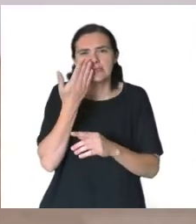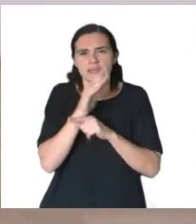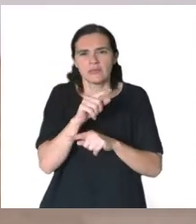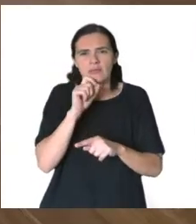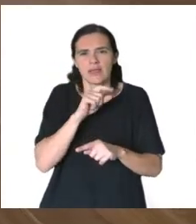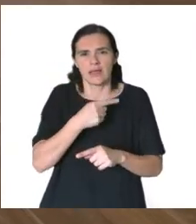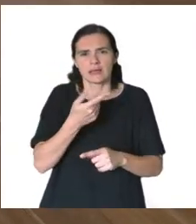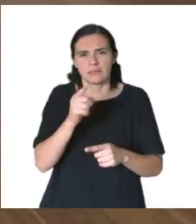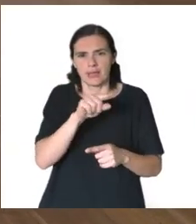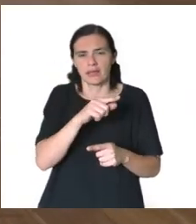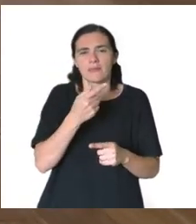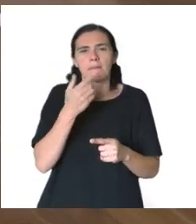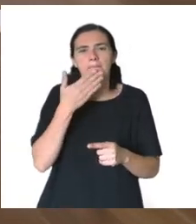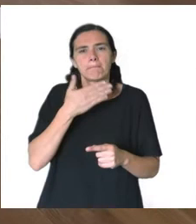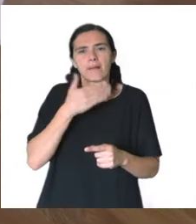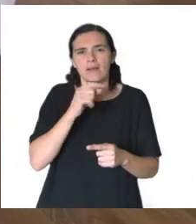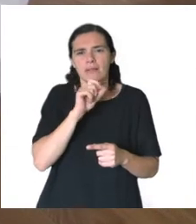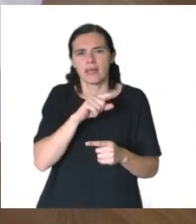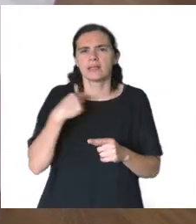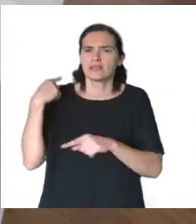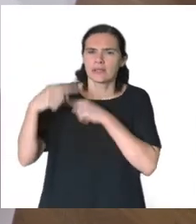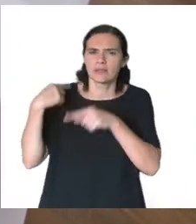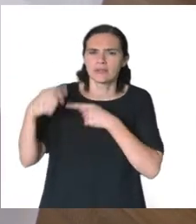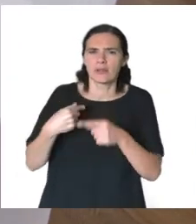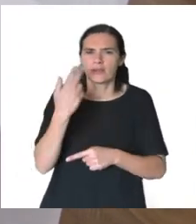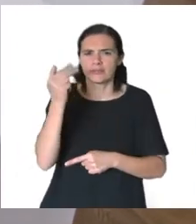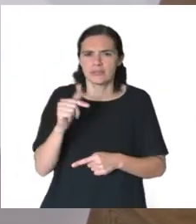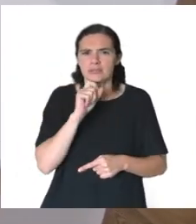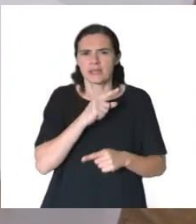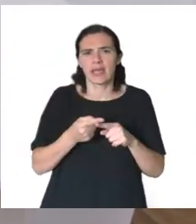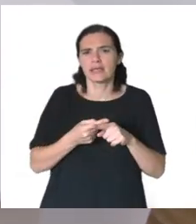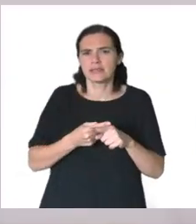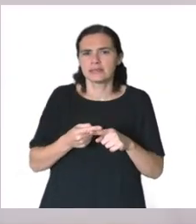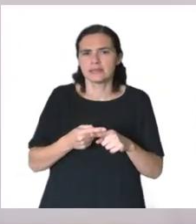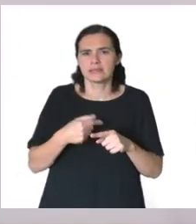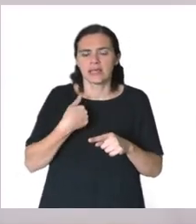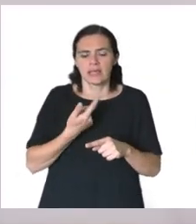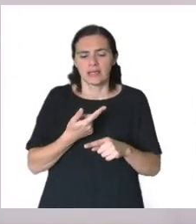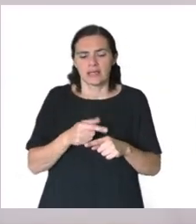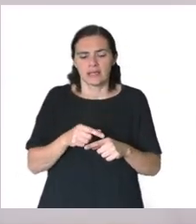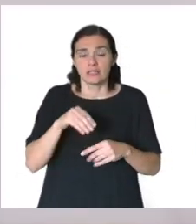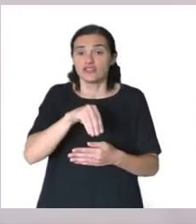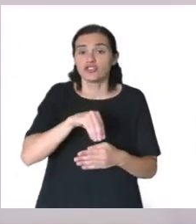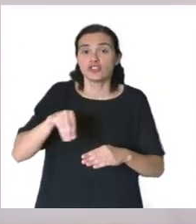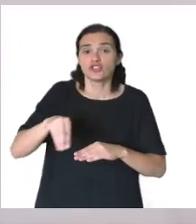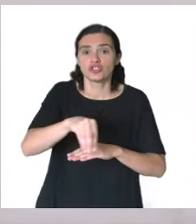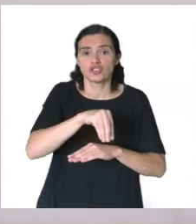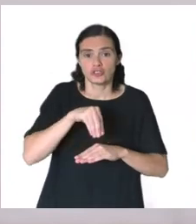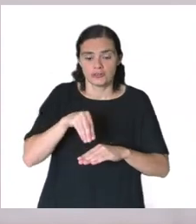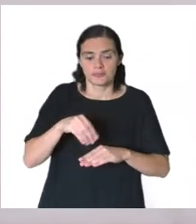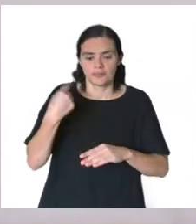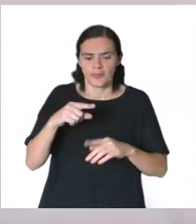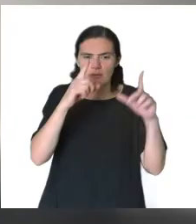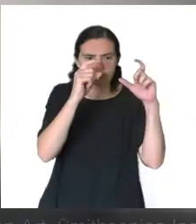this white chess is another example. It goes back, of course, to a long tradition of artists being interested in chess. I mean, there